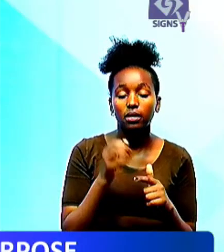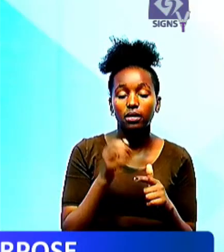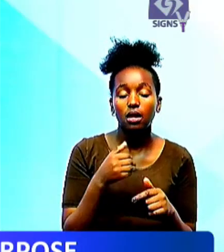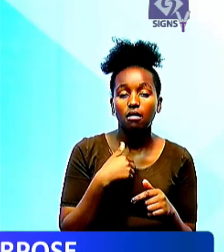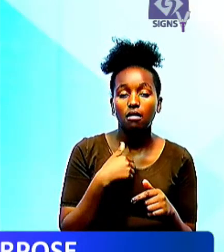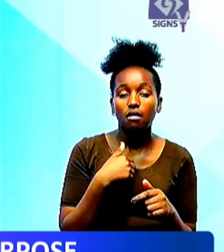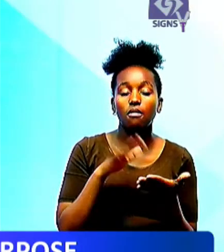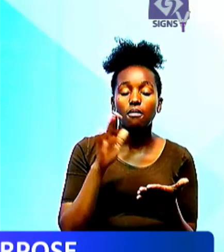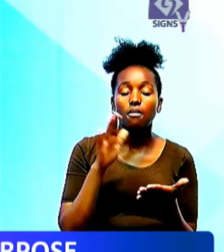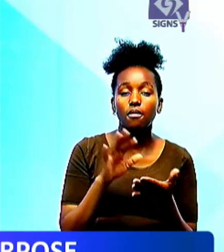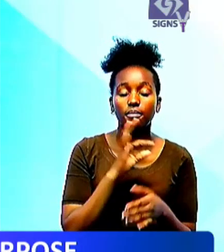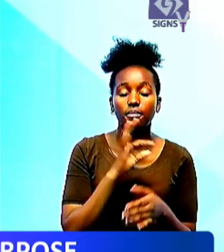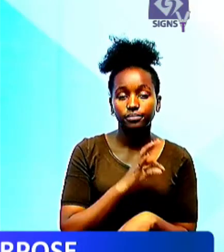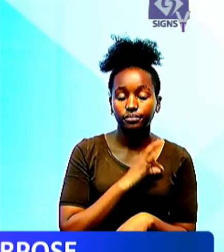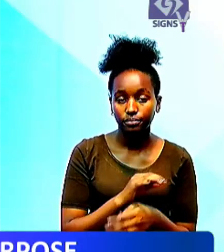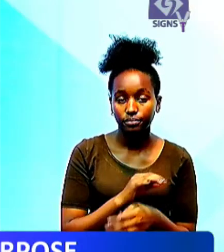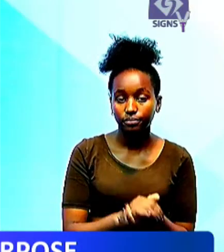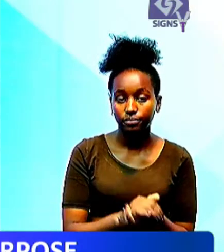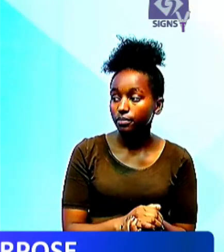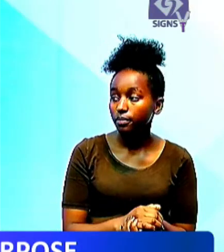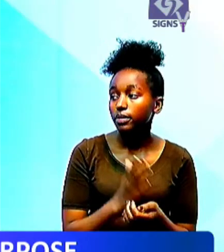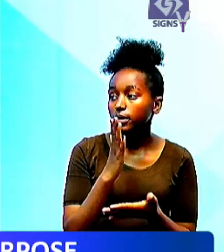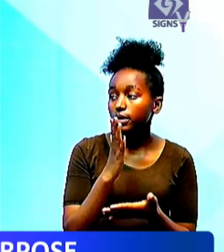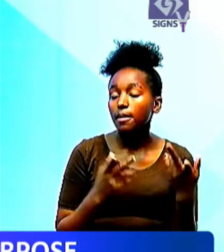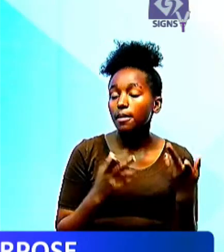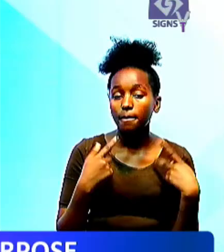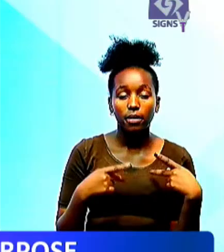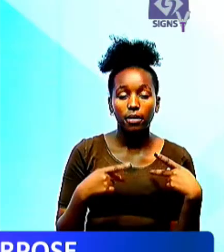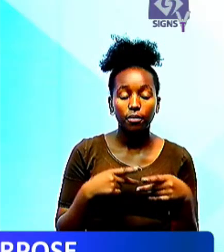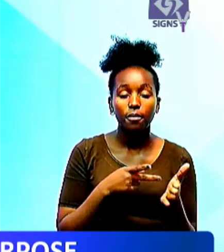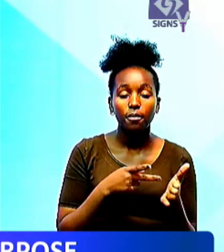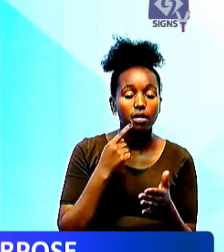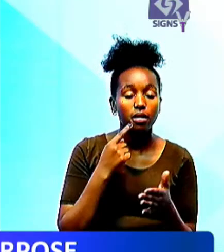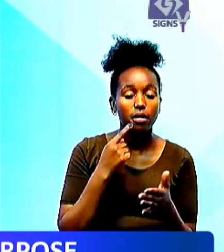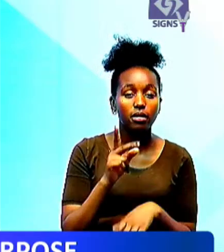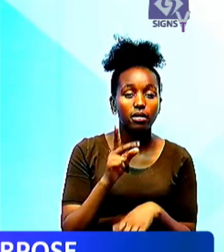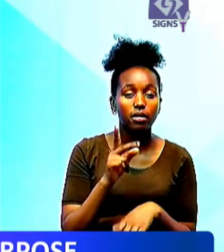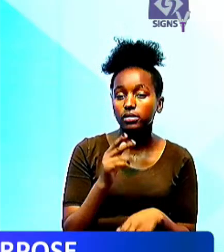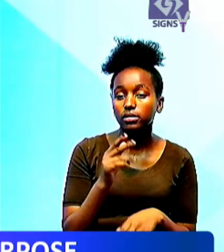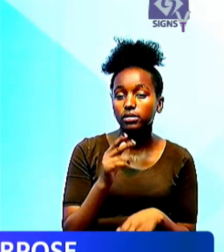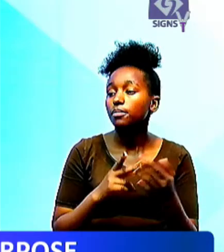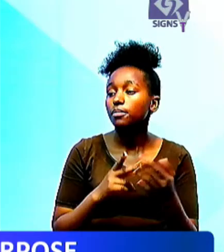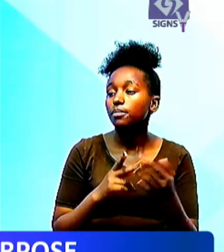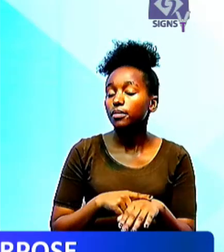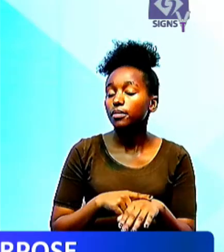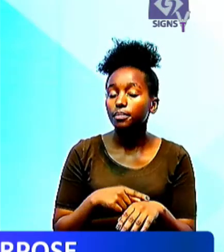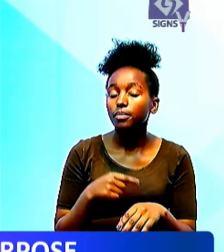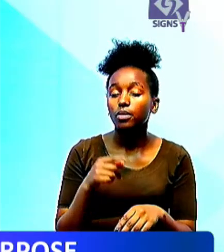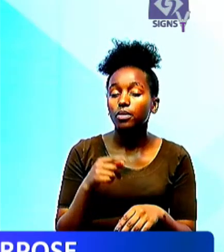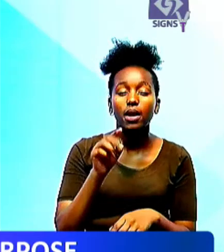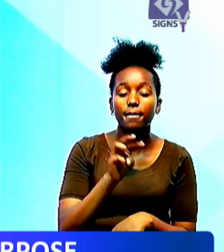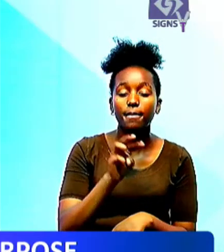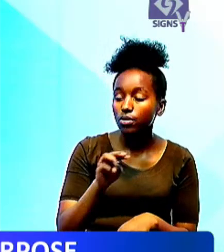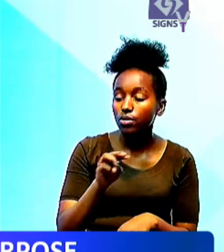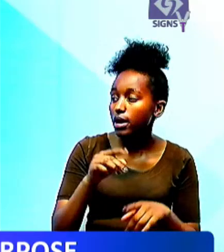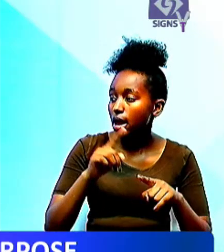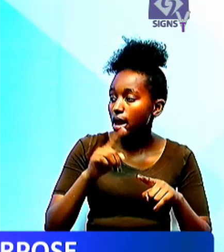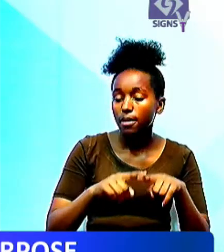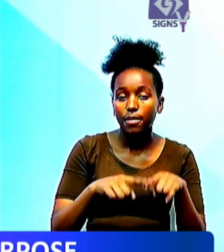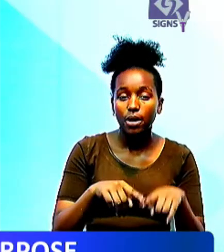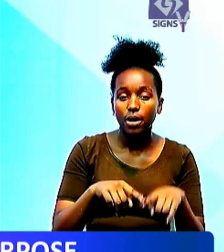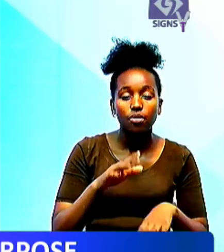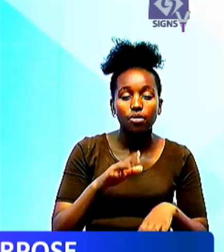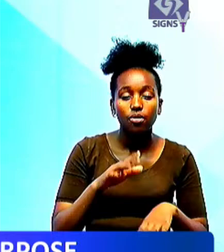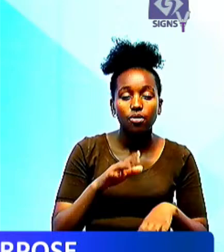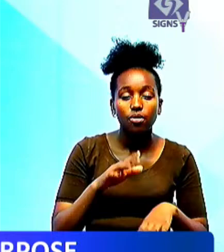depending on the size of the investment you do. There are people I pay 100,000, there are people I pay 1 million, depending the size. Of course, their portfolio are big,